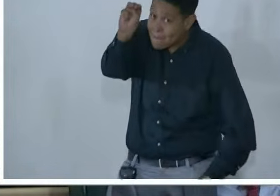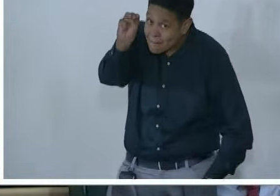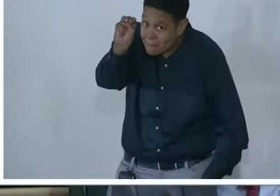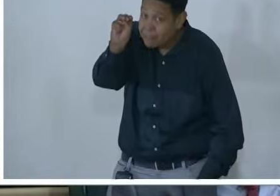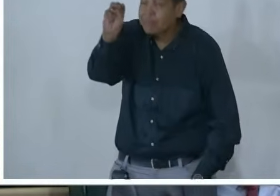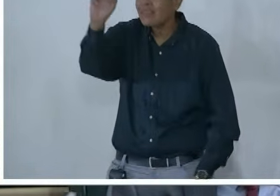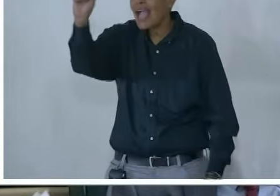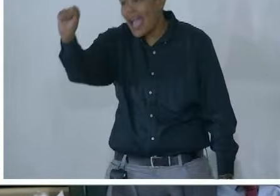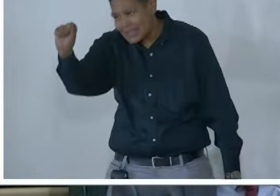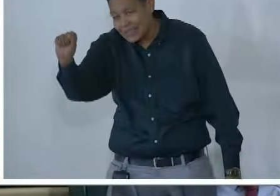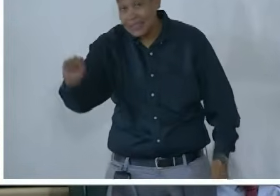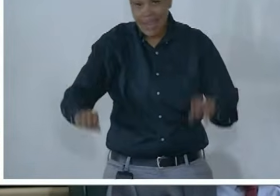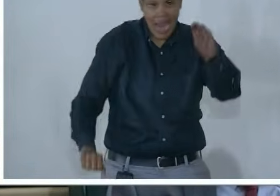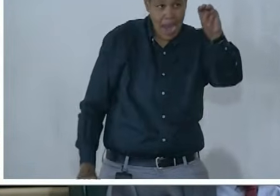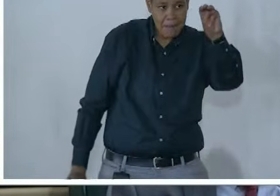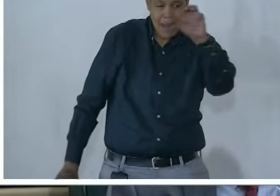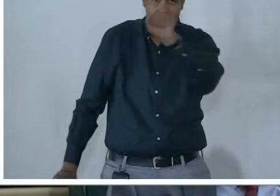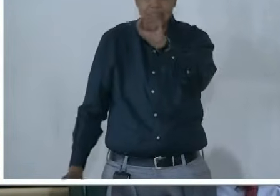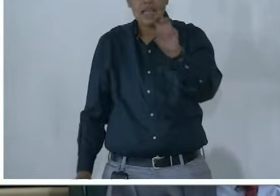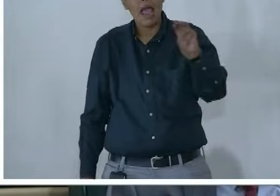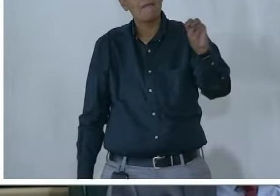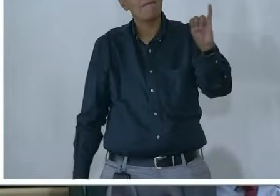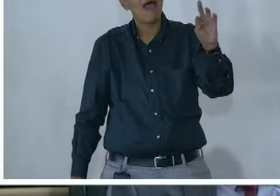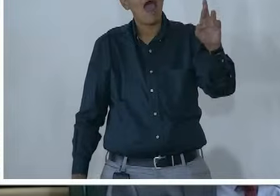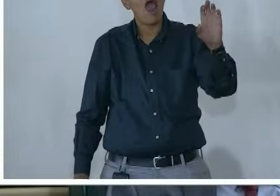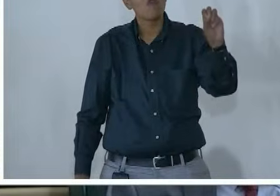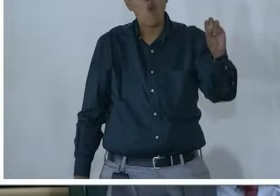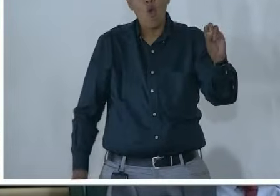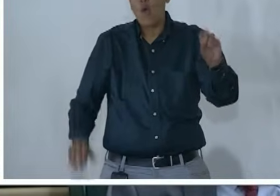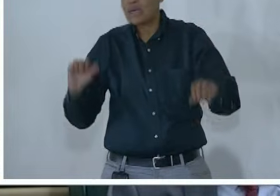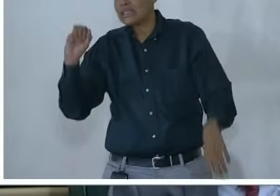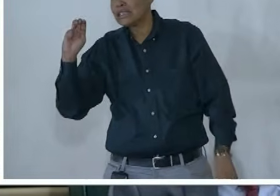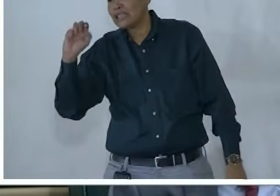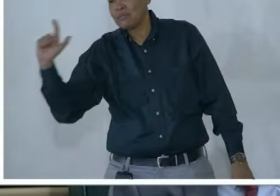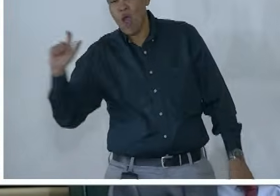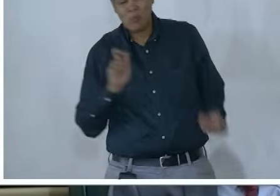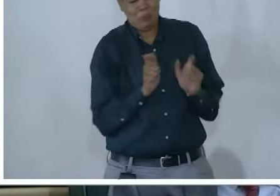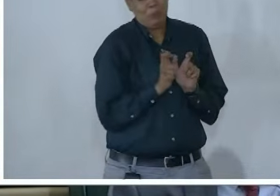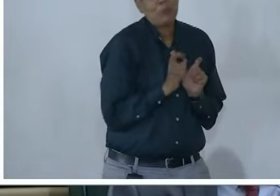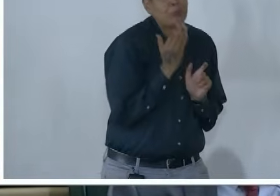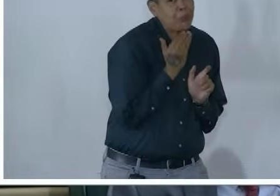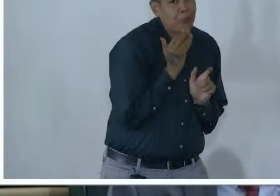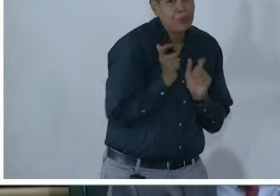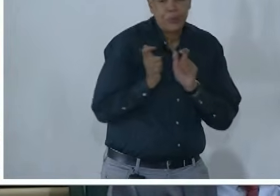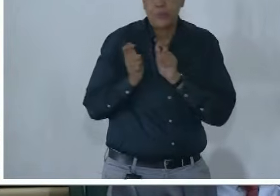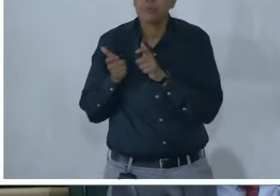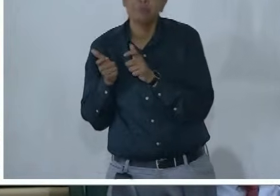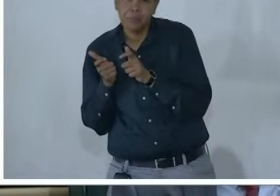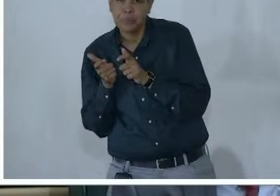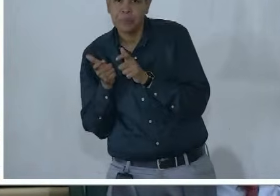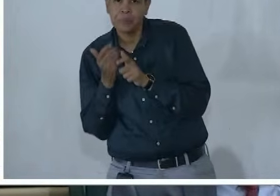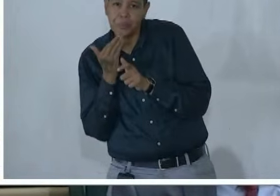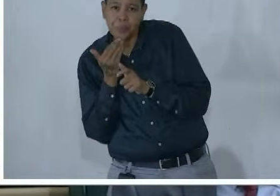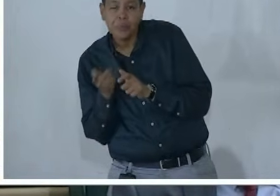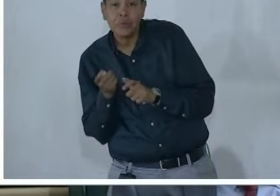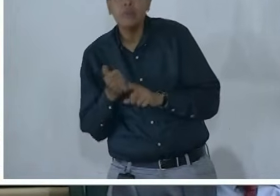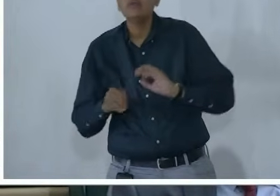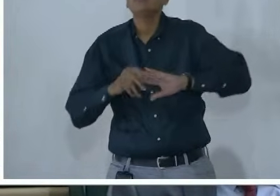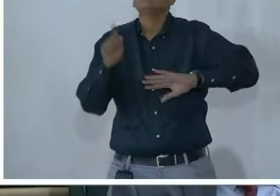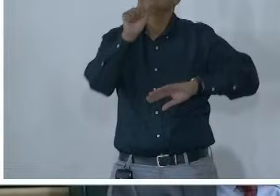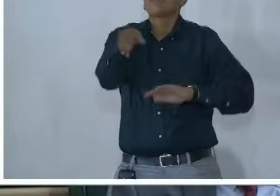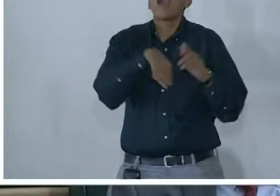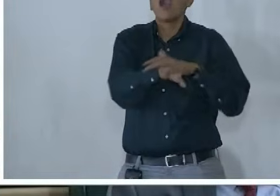the S, access to capital remains the challenge. Now, when we look at